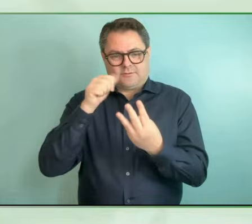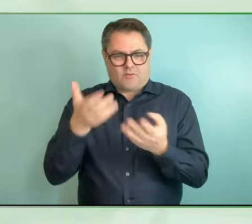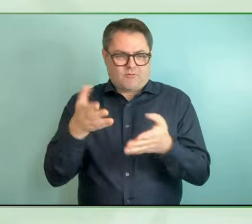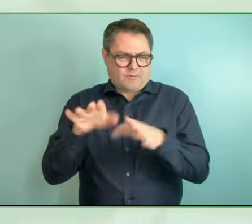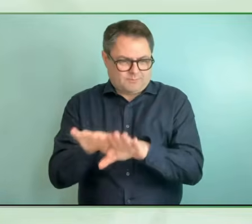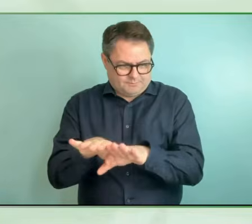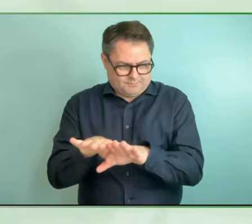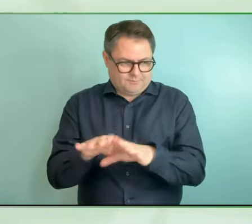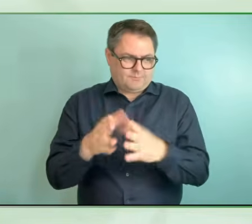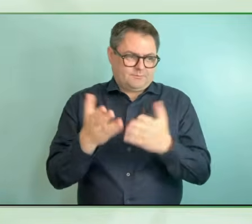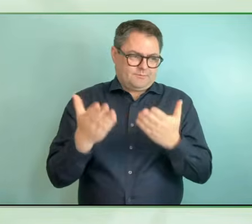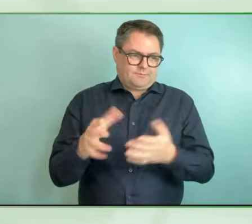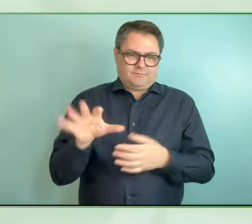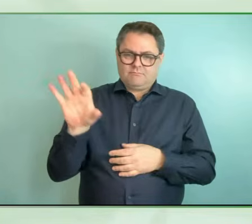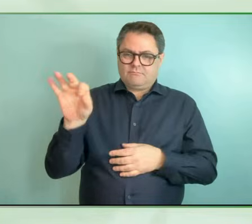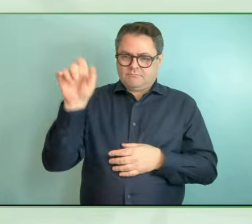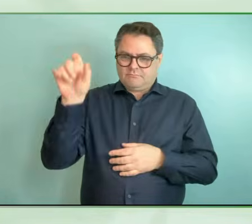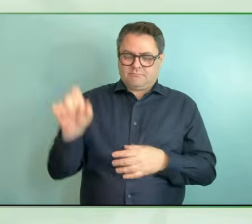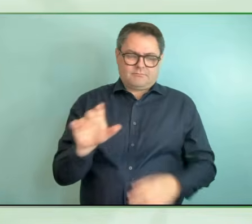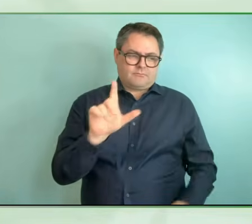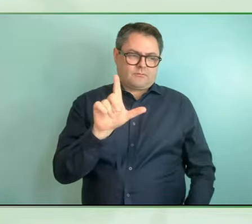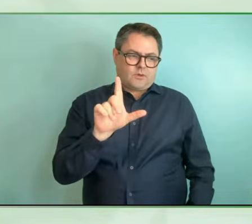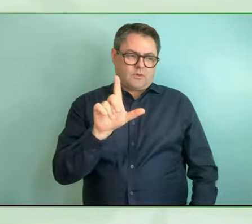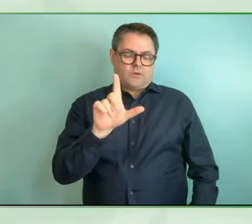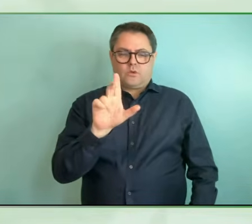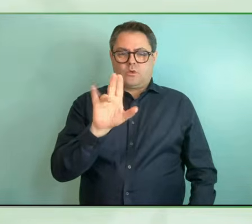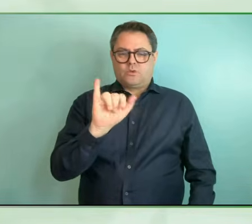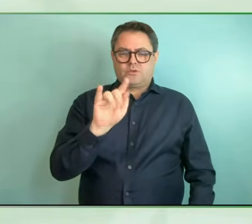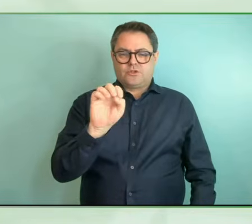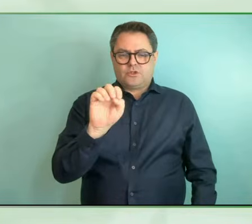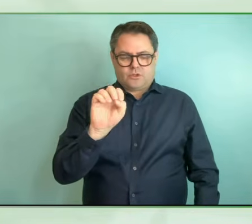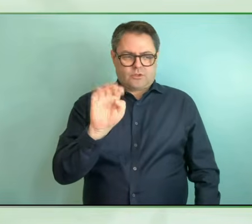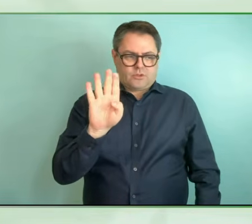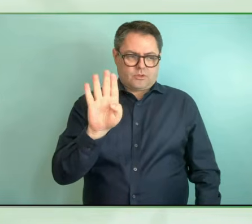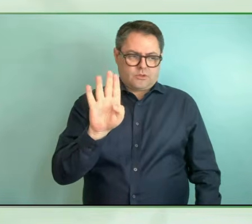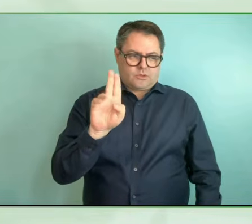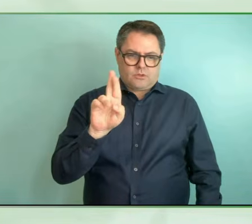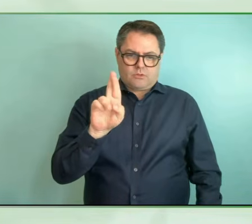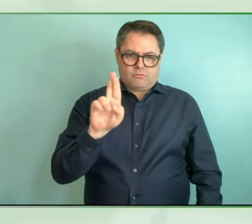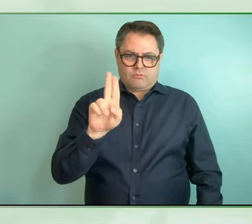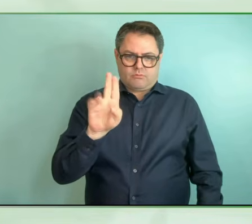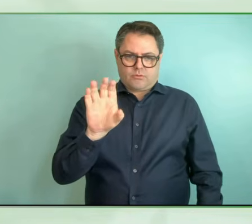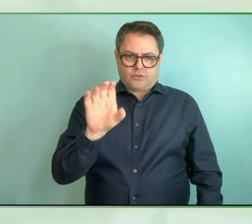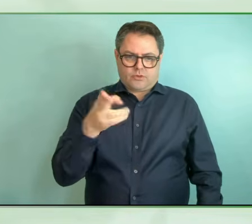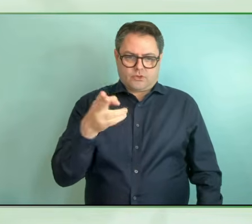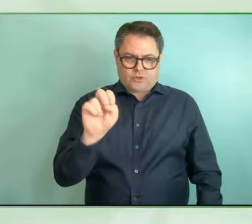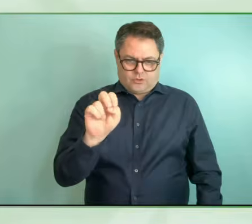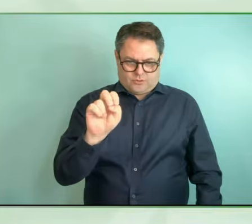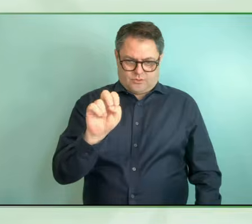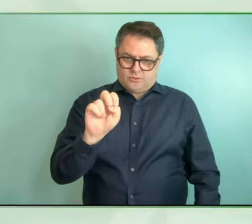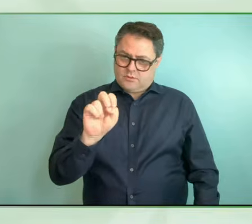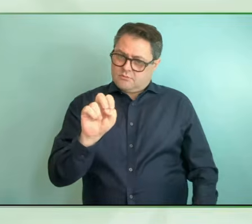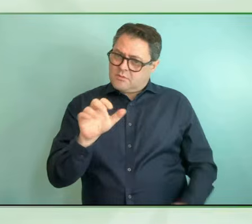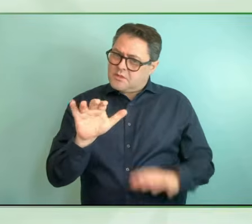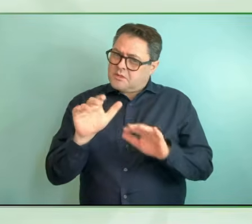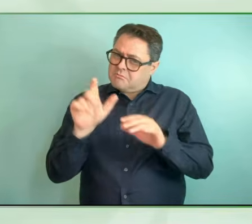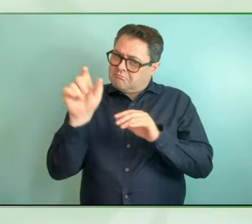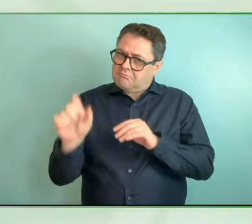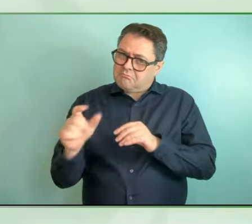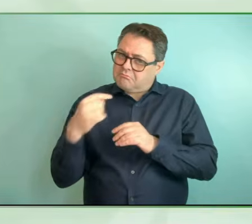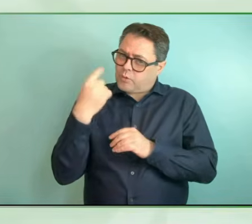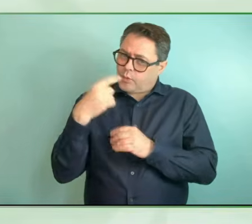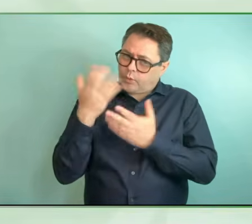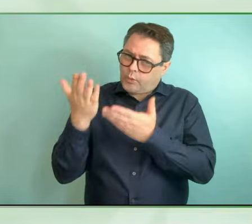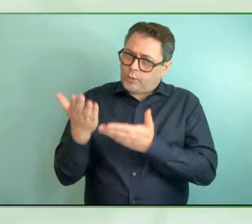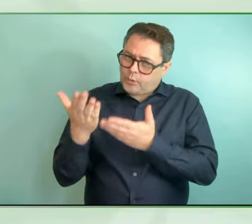Bruche. Hi. Thanks for coming. Please start with a brief introduction of yourself and